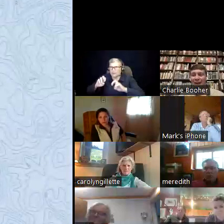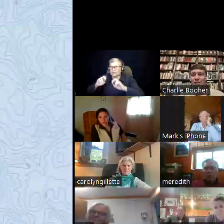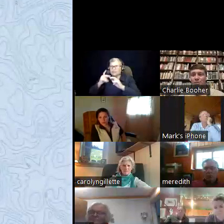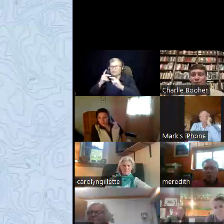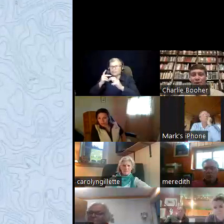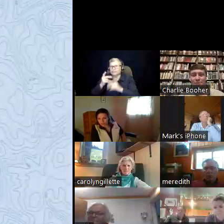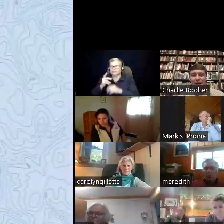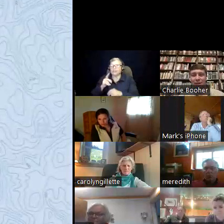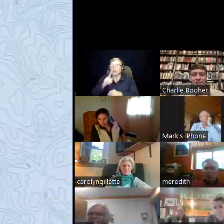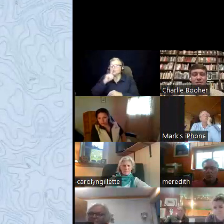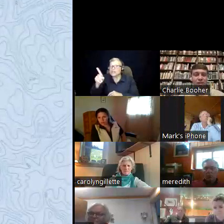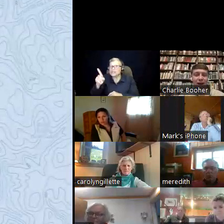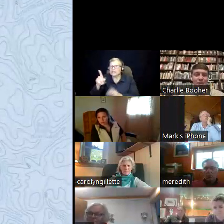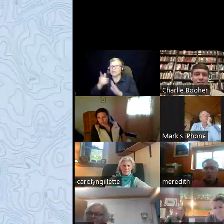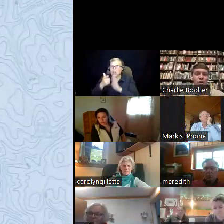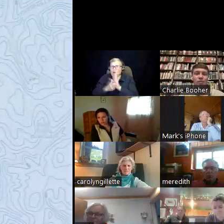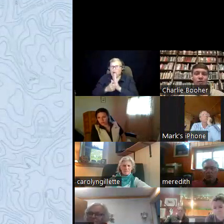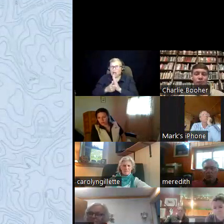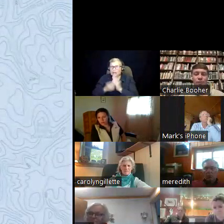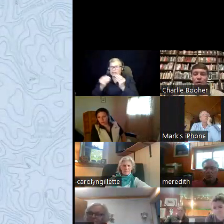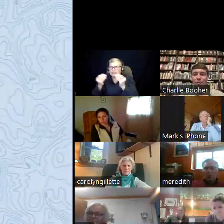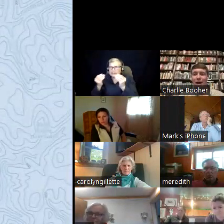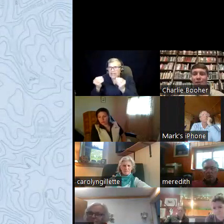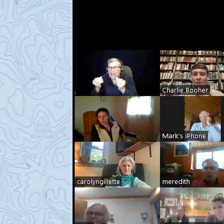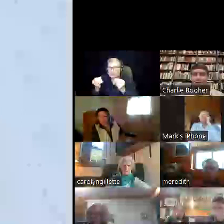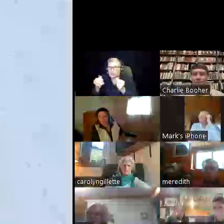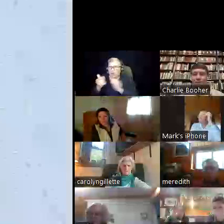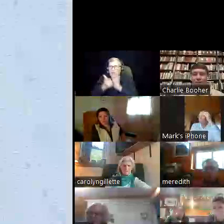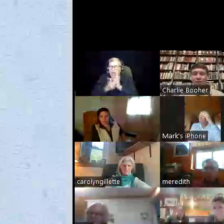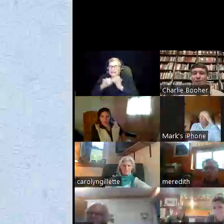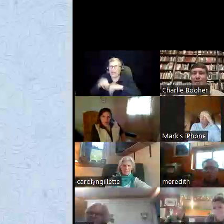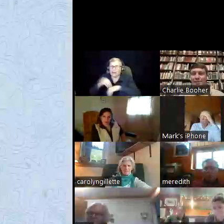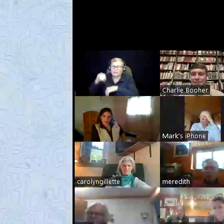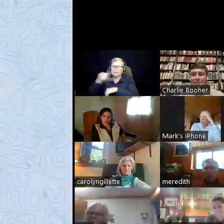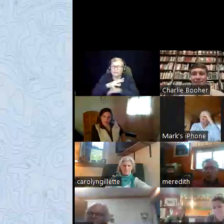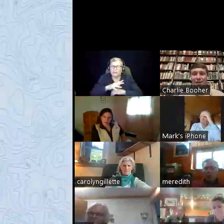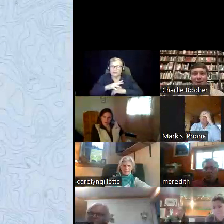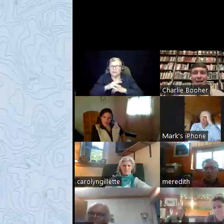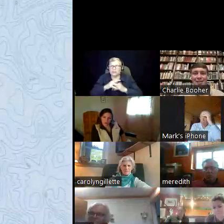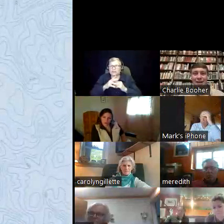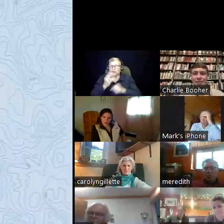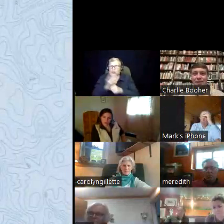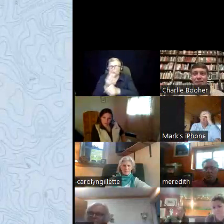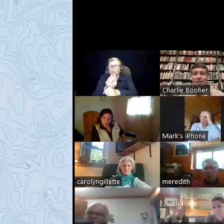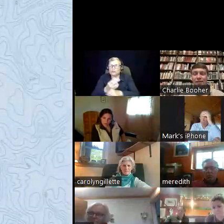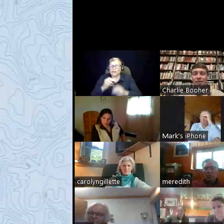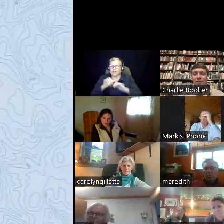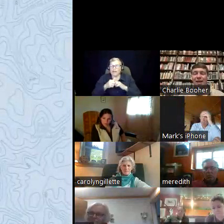real and tangible laws and policies beyond the scope of the North American model. That's sort of a theoryist,